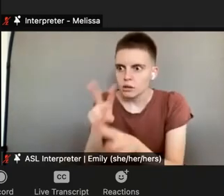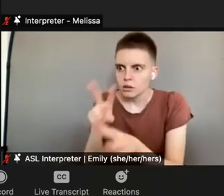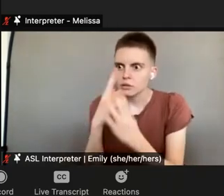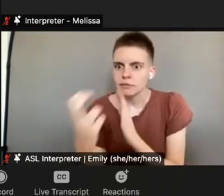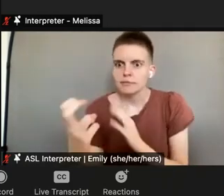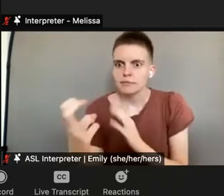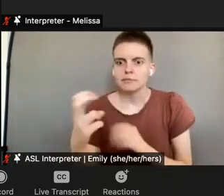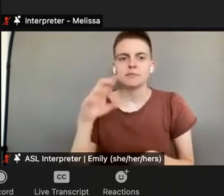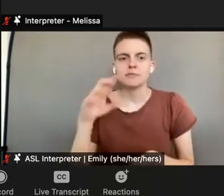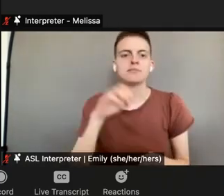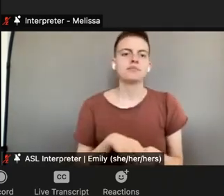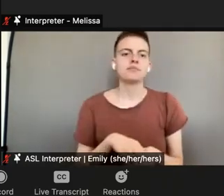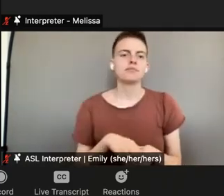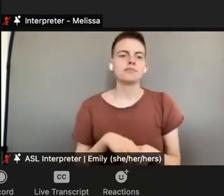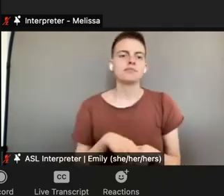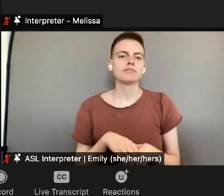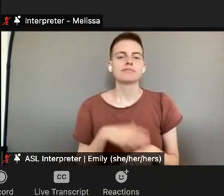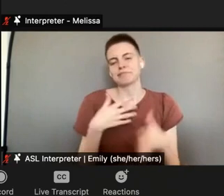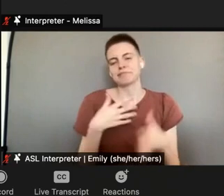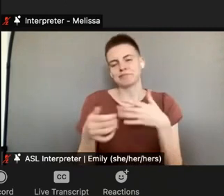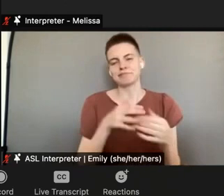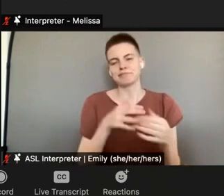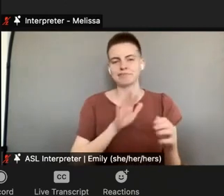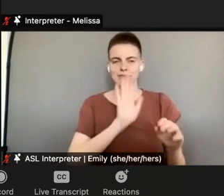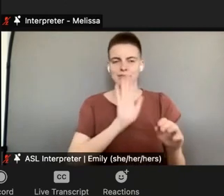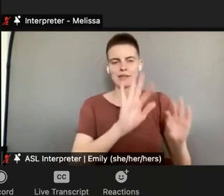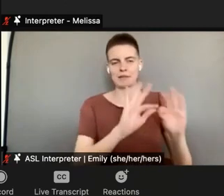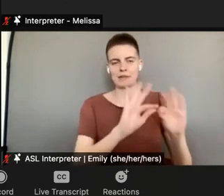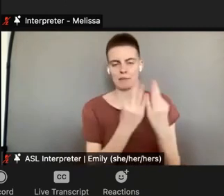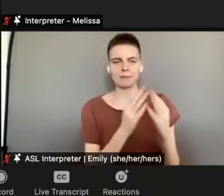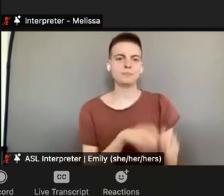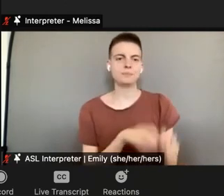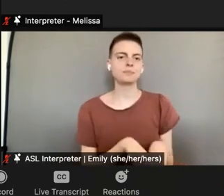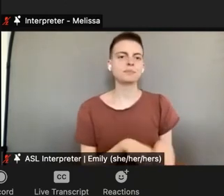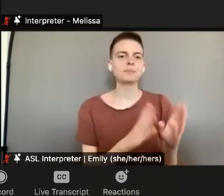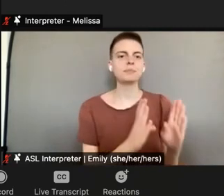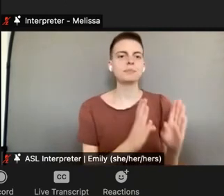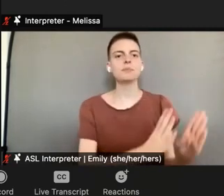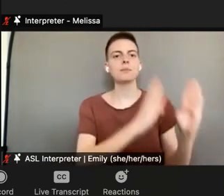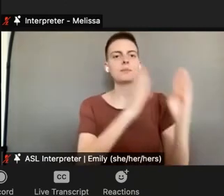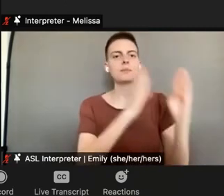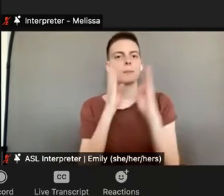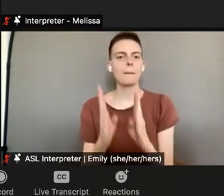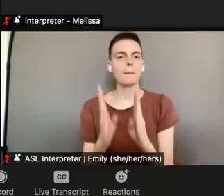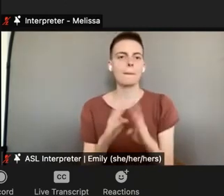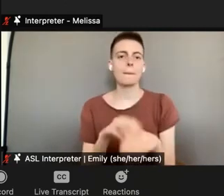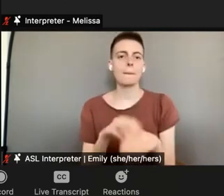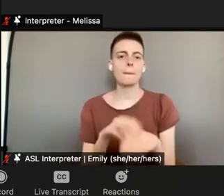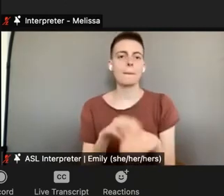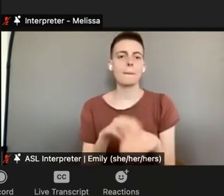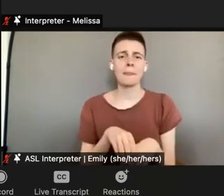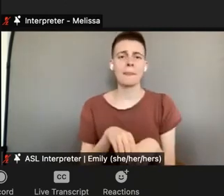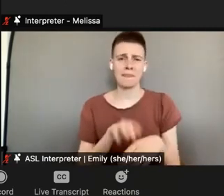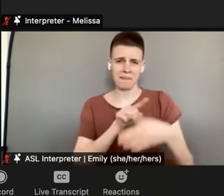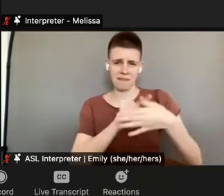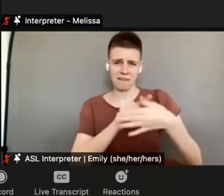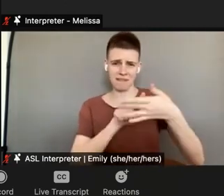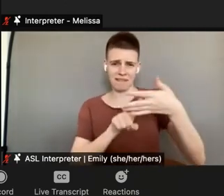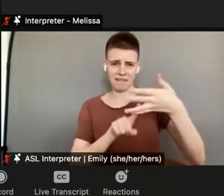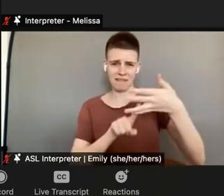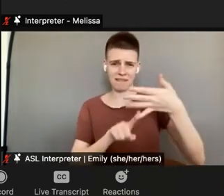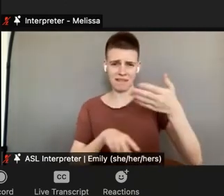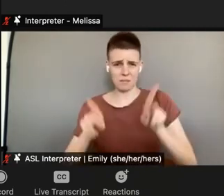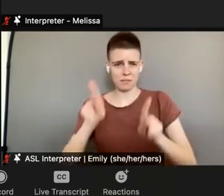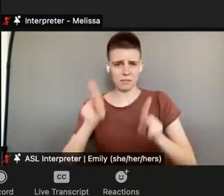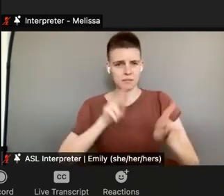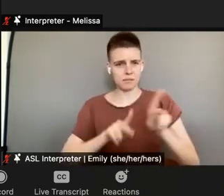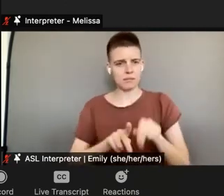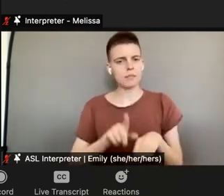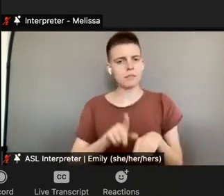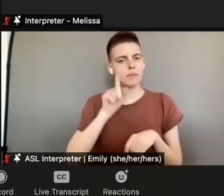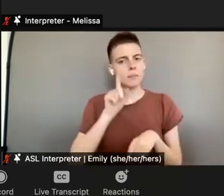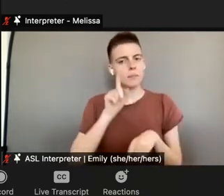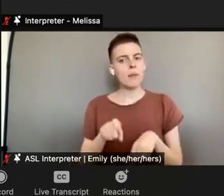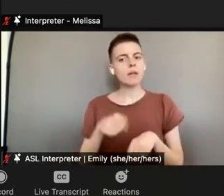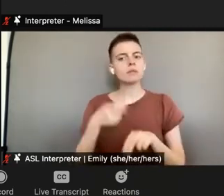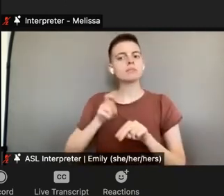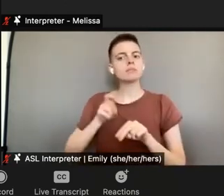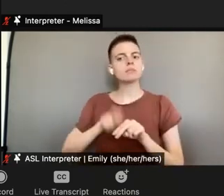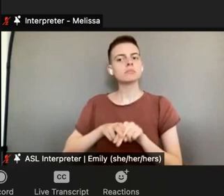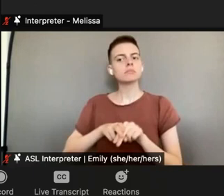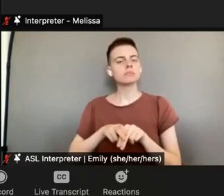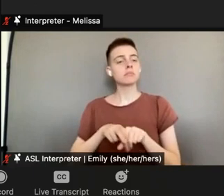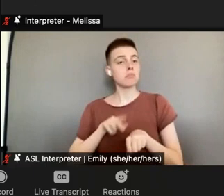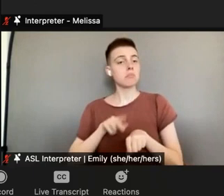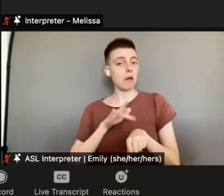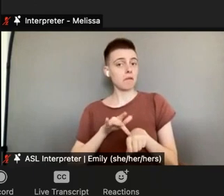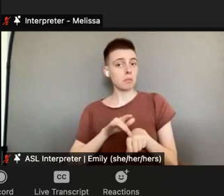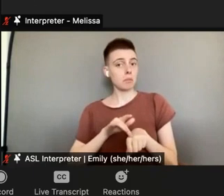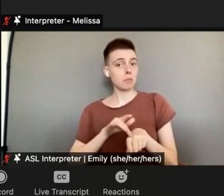So parents, therapists, teachers, teaching assistants, and support staff need to learn to become quietly available. This should